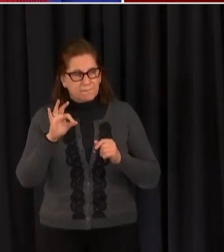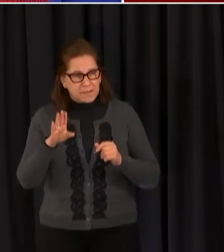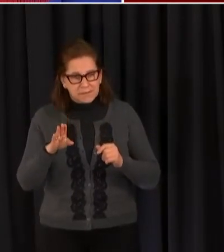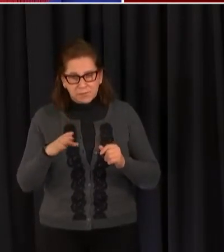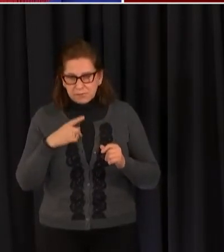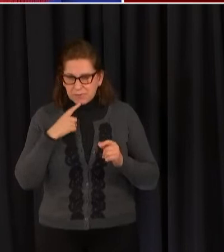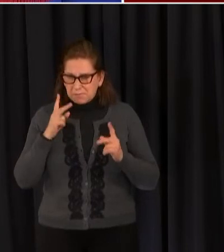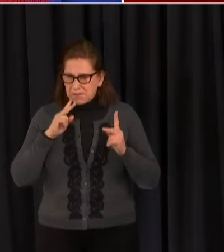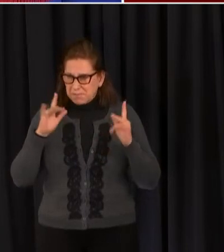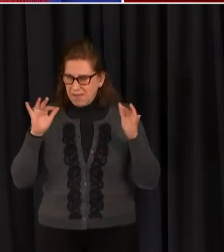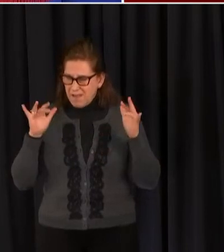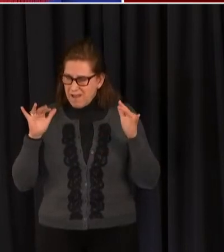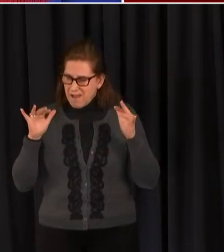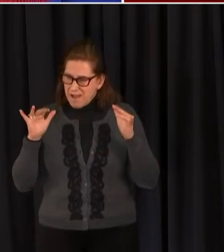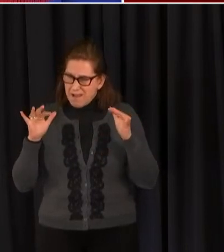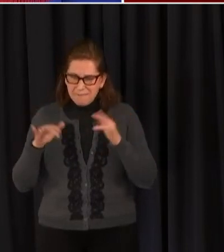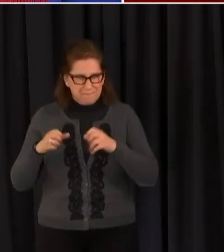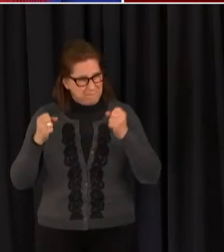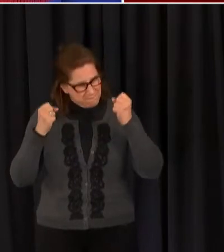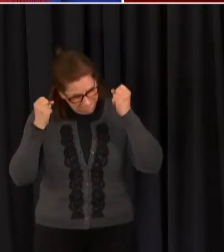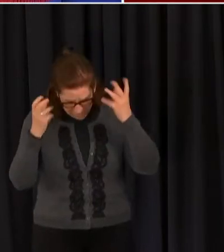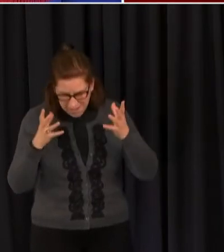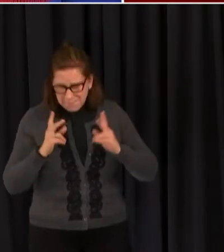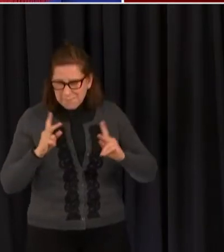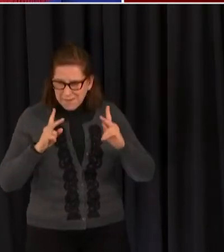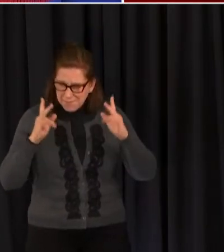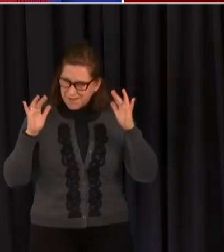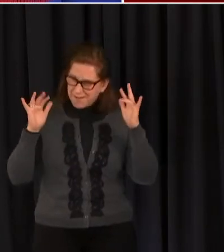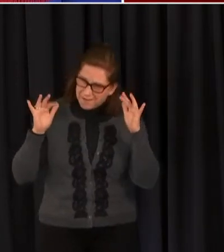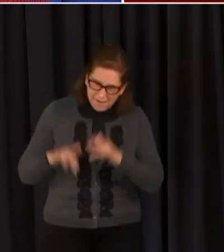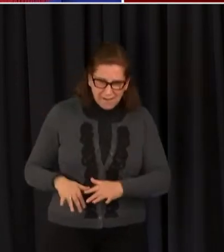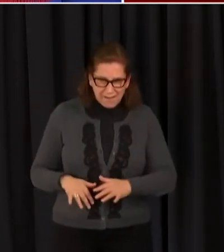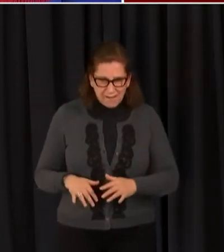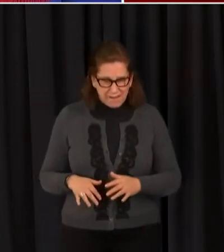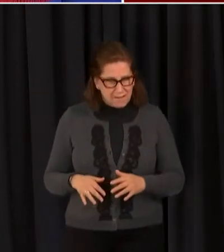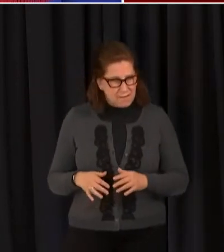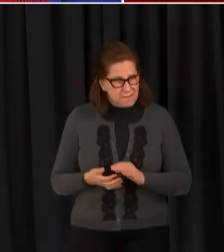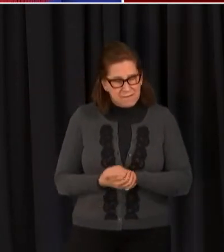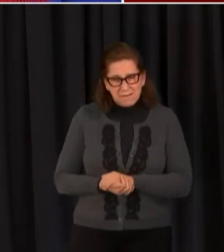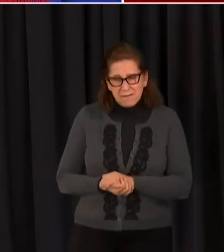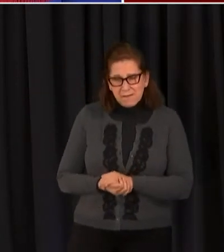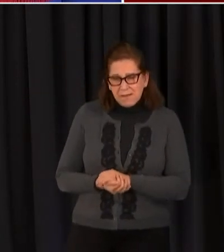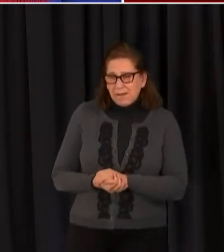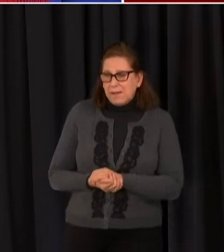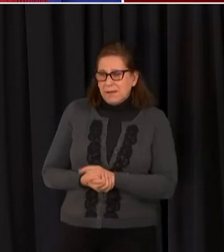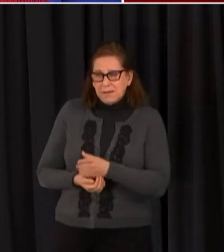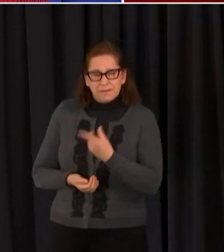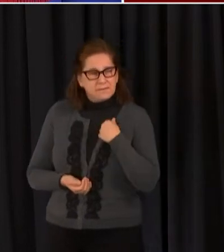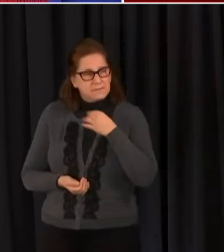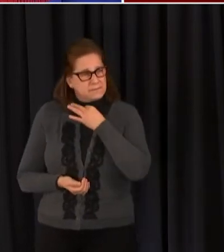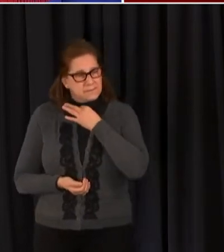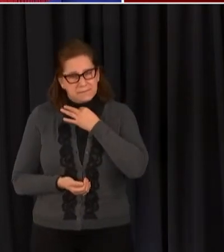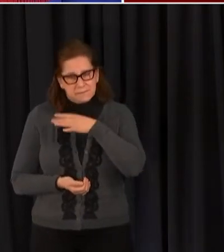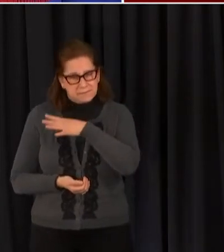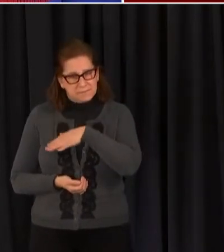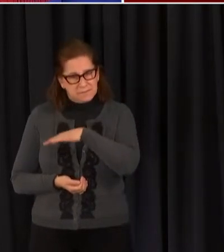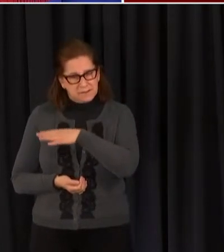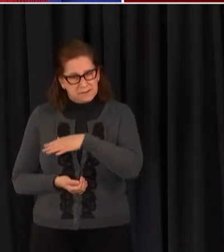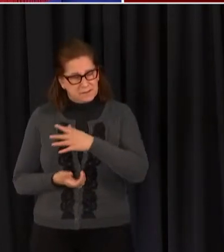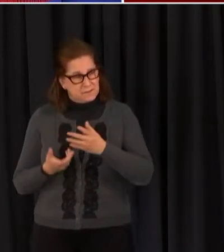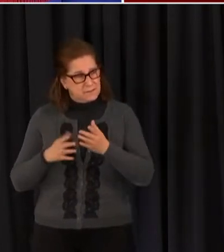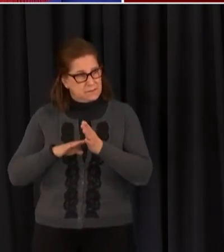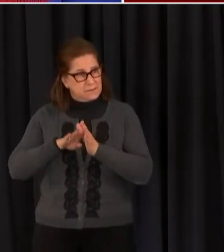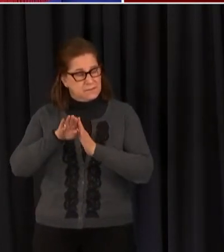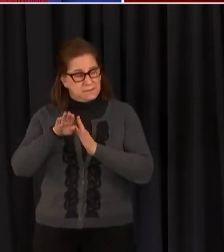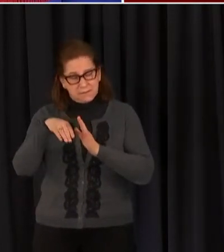look into that a little bit more. One other thing I'm curious about is the number of vaccines. Do they go up and down?